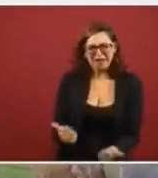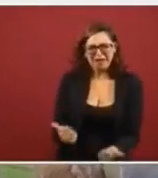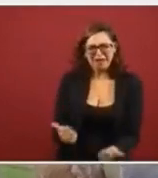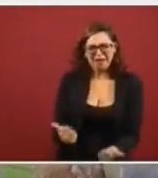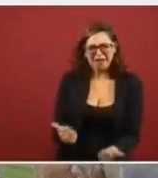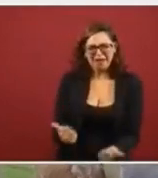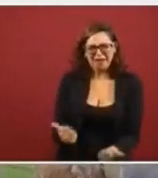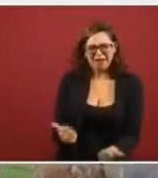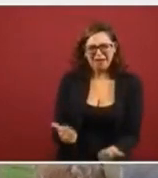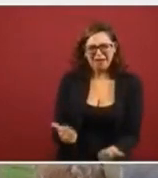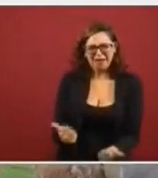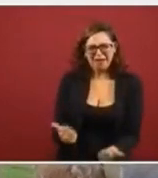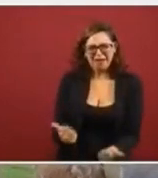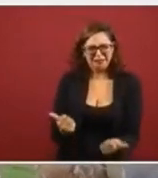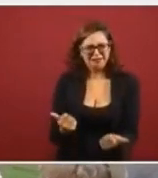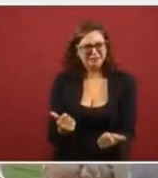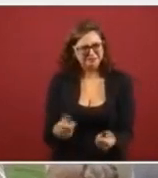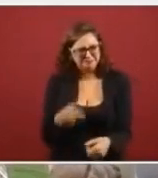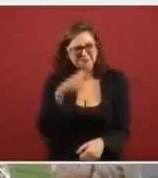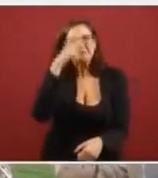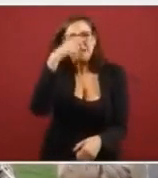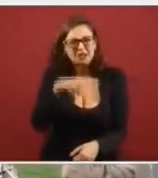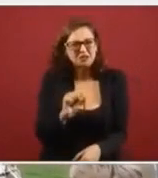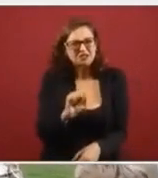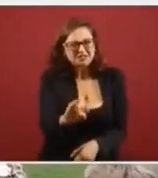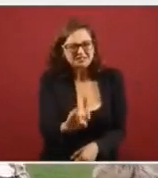in the same way